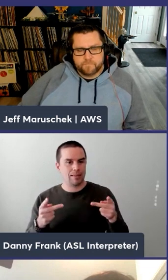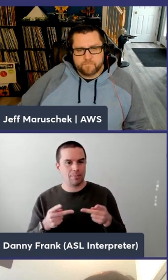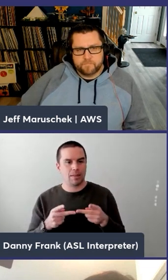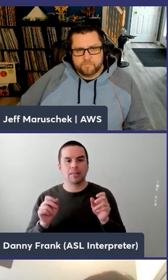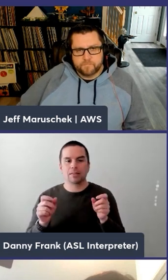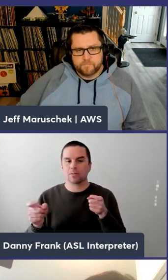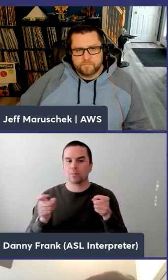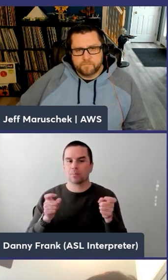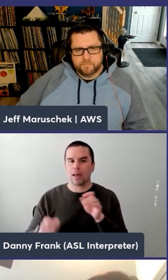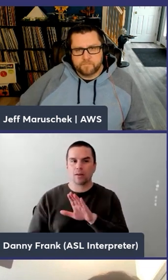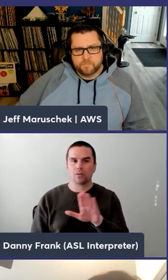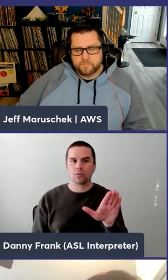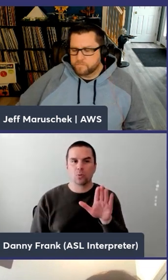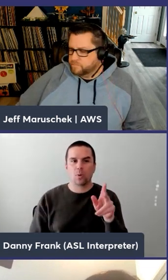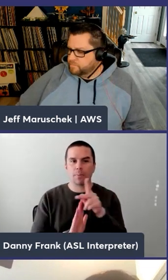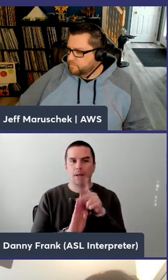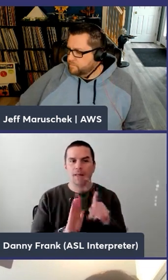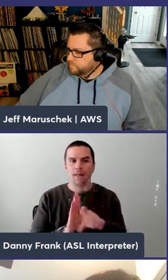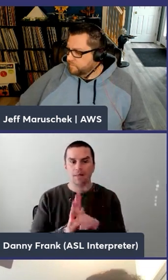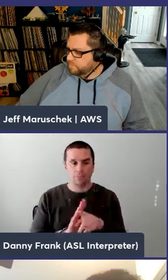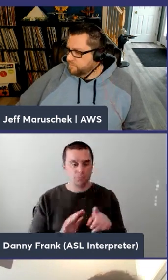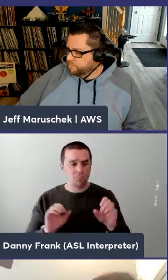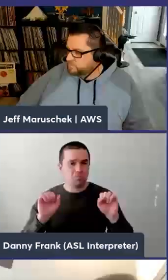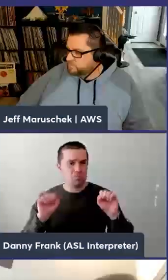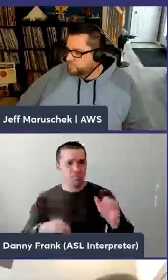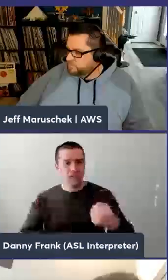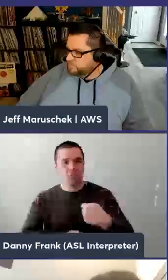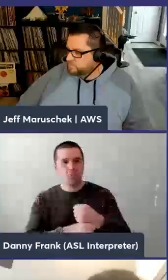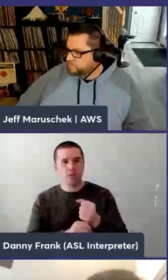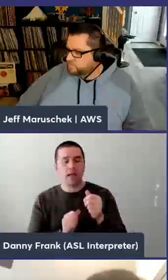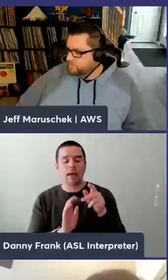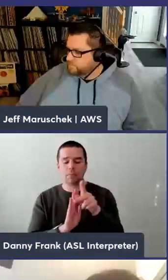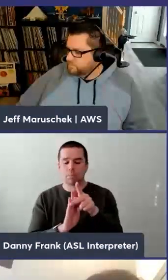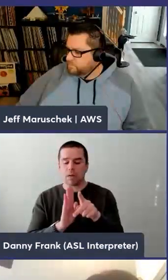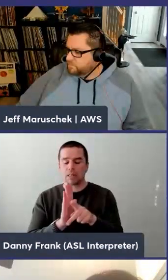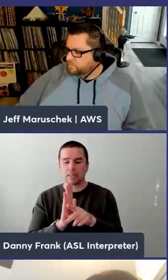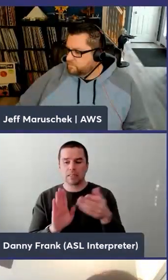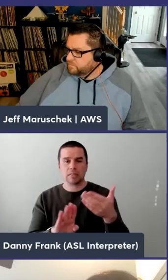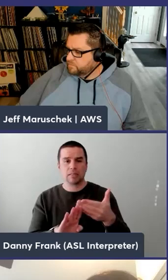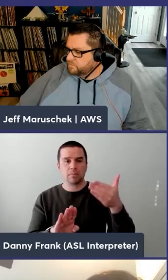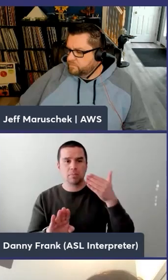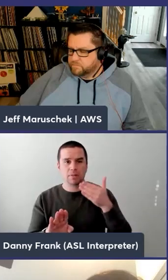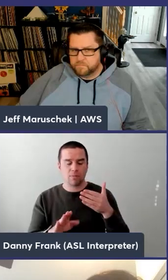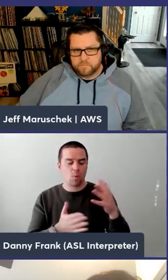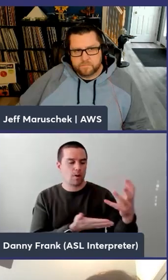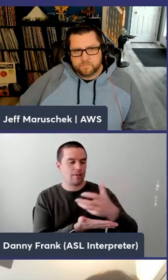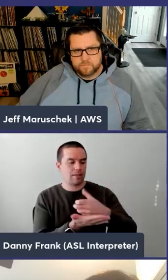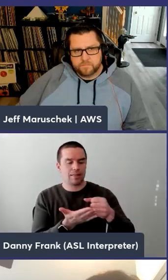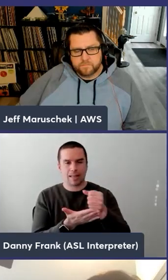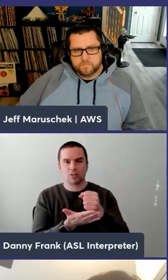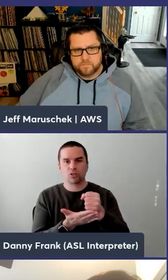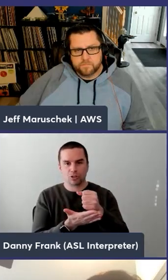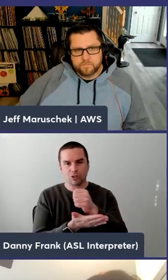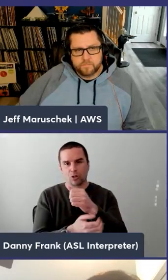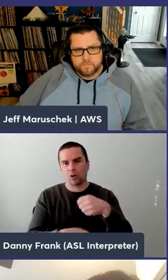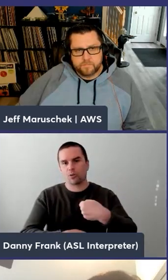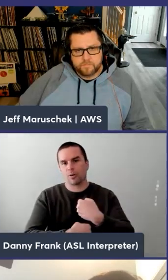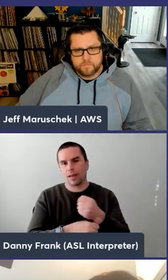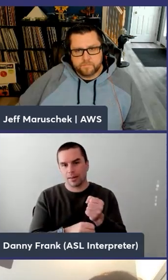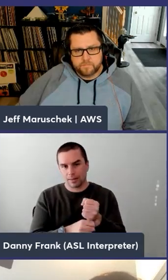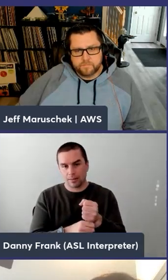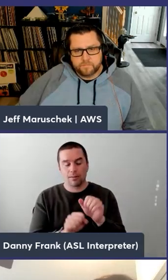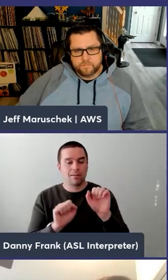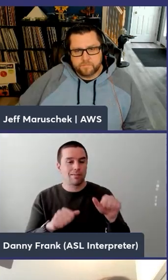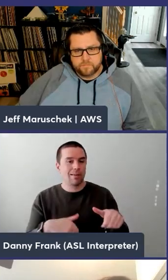policies. So you can create policies even before your collections are created, and you can give them